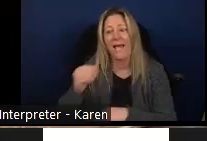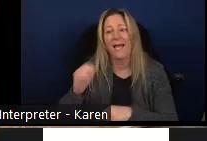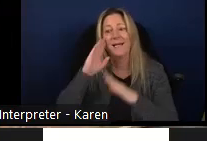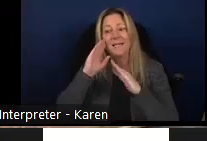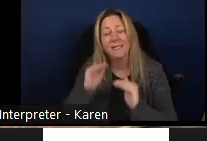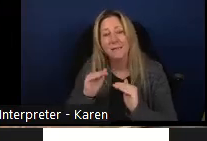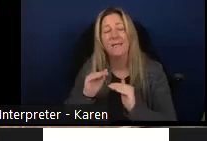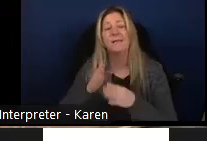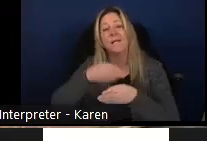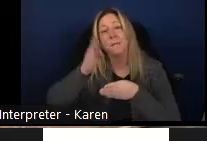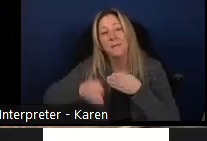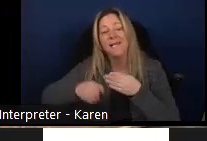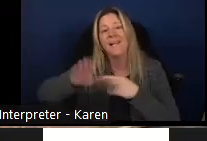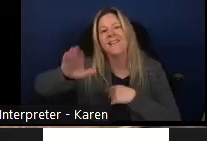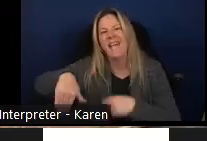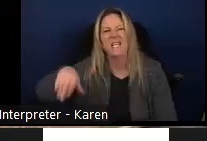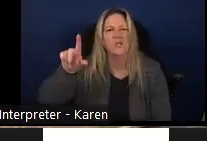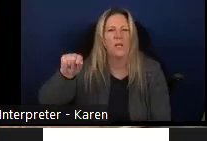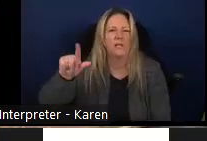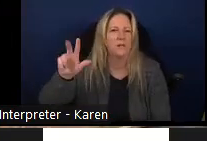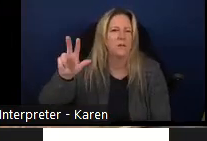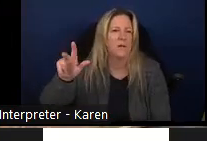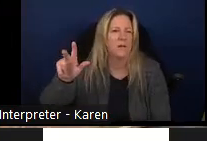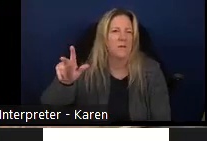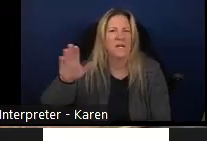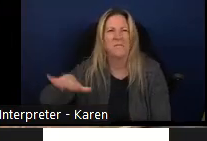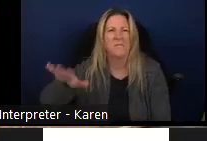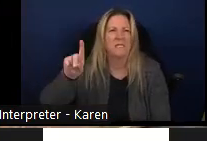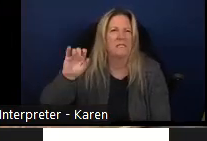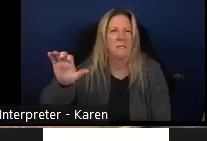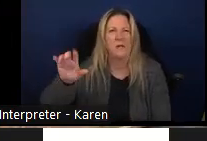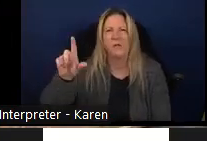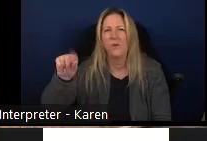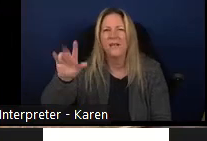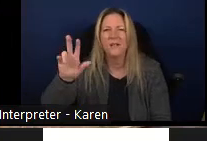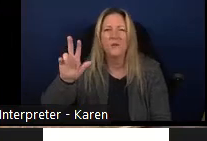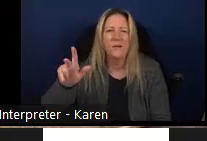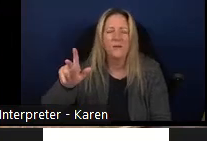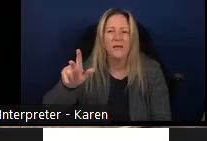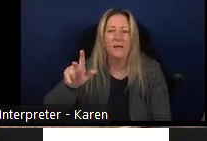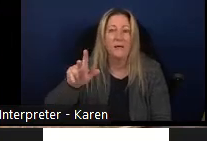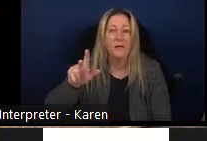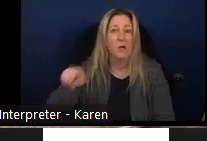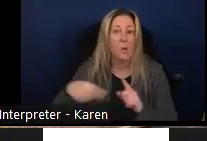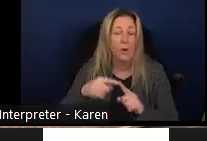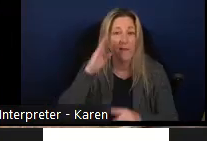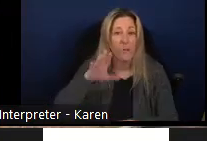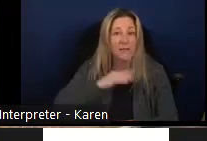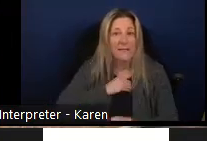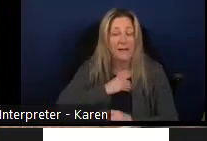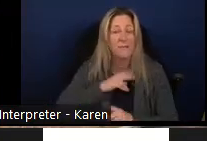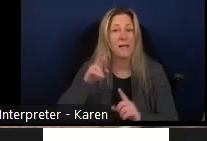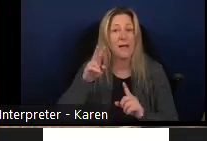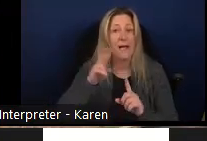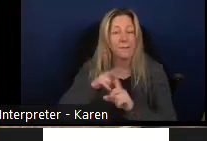in late 2023, so by around December 2023. I'm not exactly sure when they will begin taking applications from tenants, but it'll